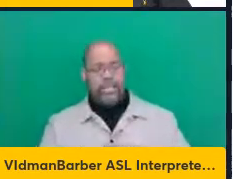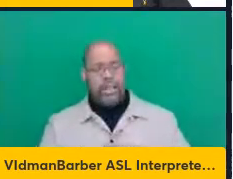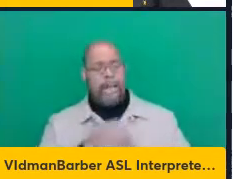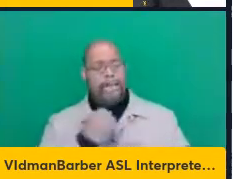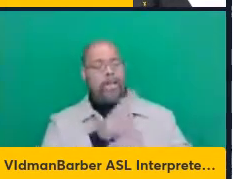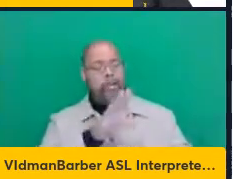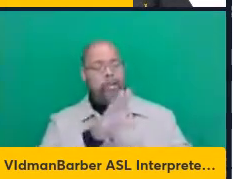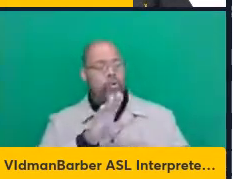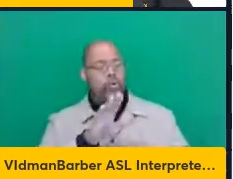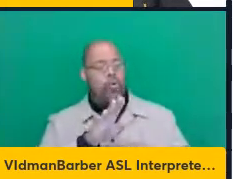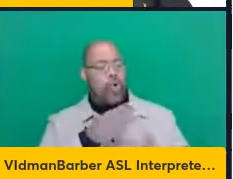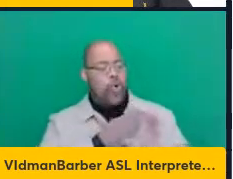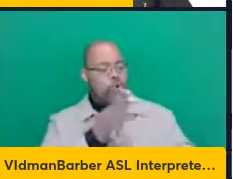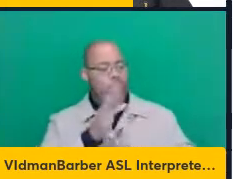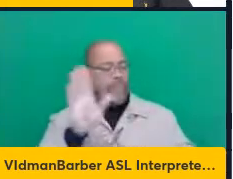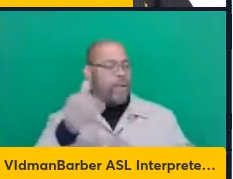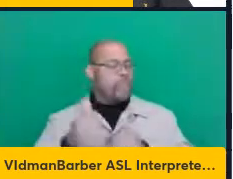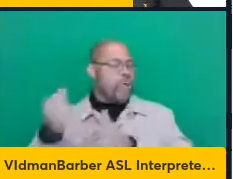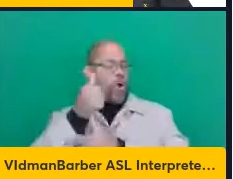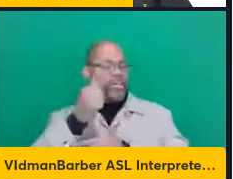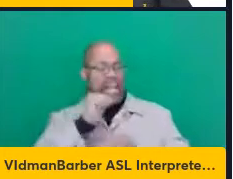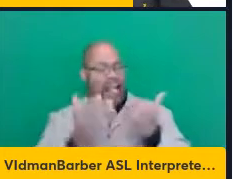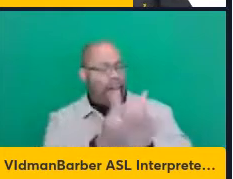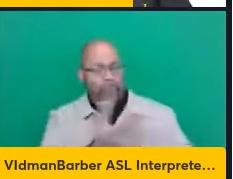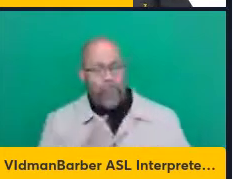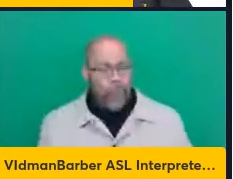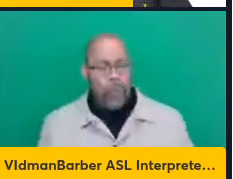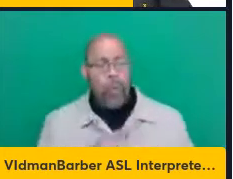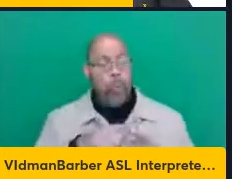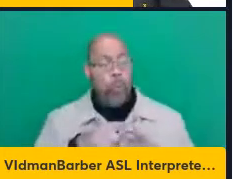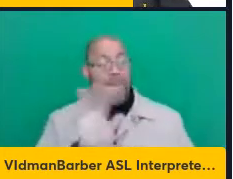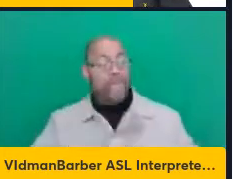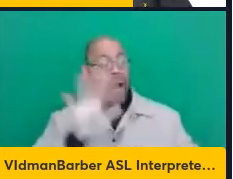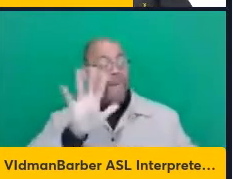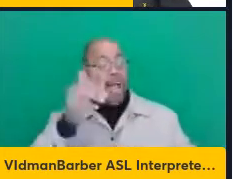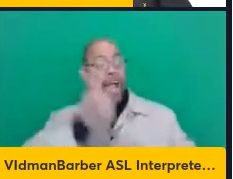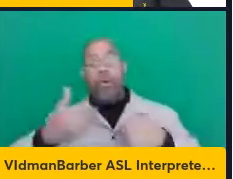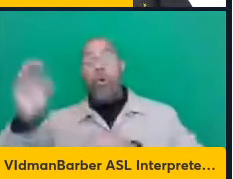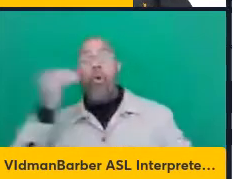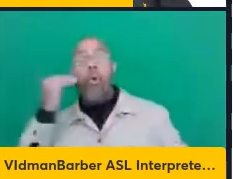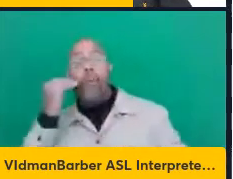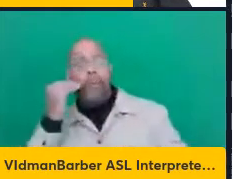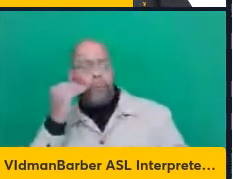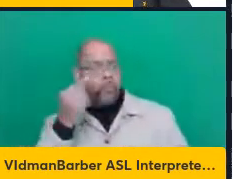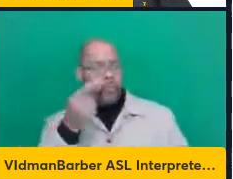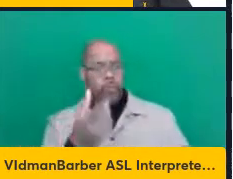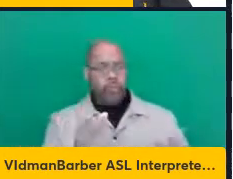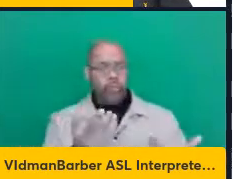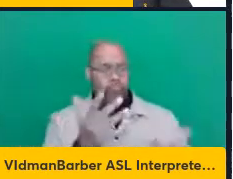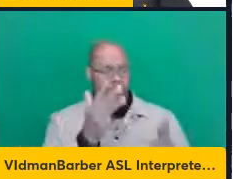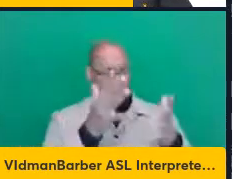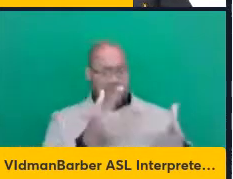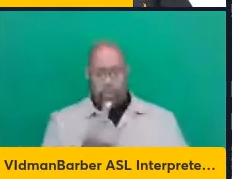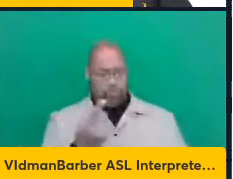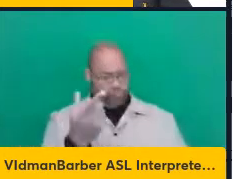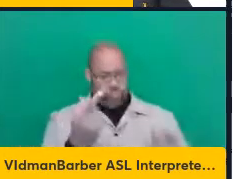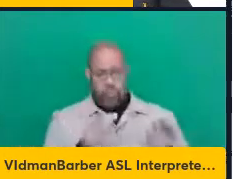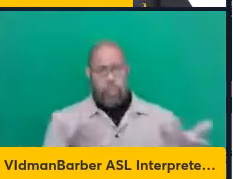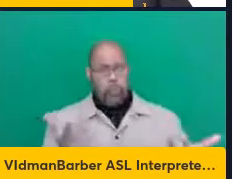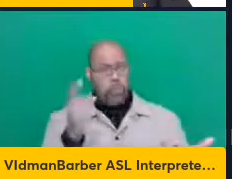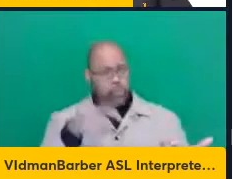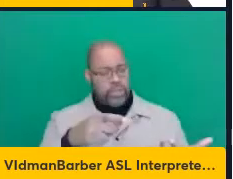your career their priority. So when it's 5 o'clock, everybody is going home, and you are left to your fate. So you